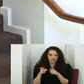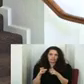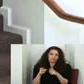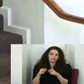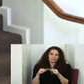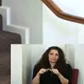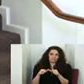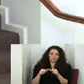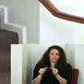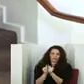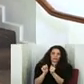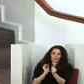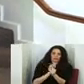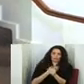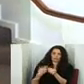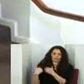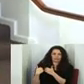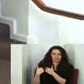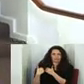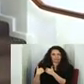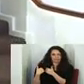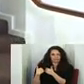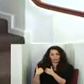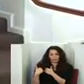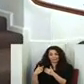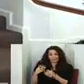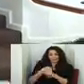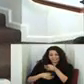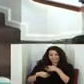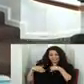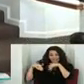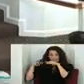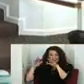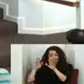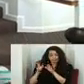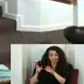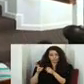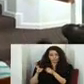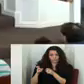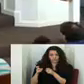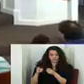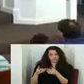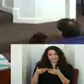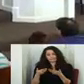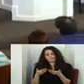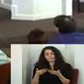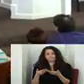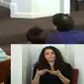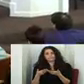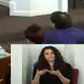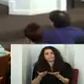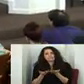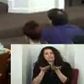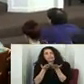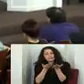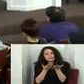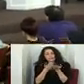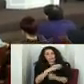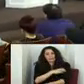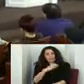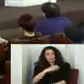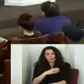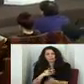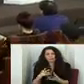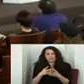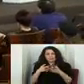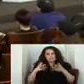life, but rather giving up control so that we can yield it to a power that is greater than ourselves,